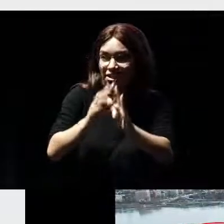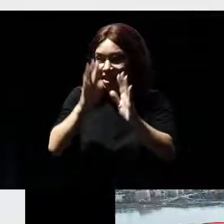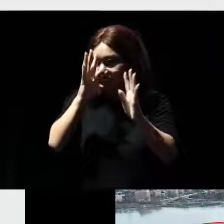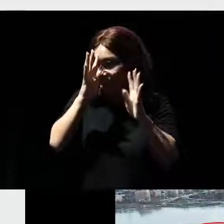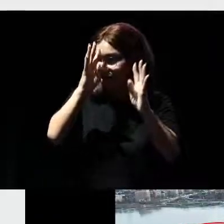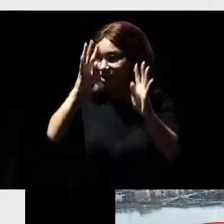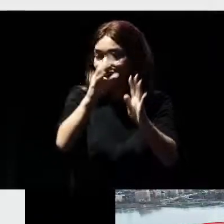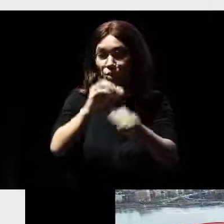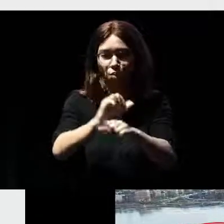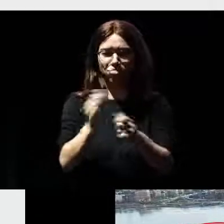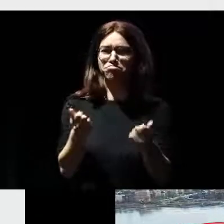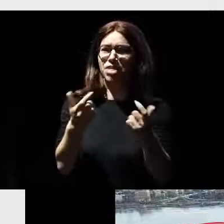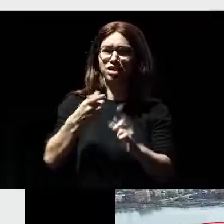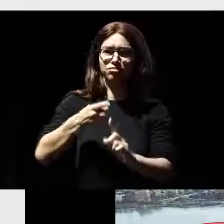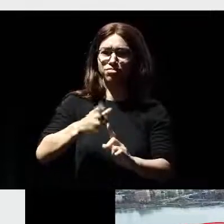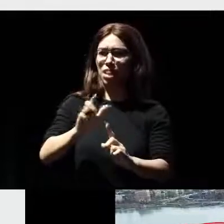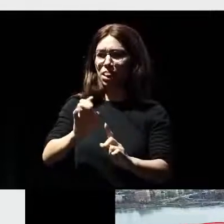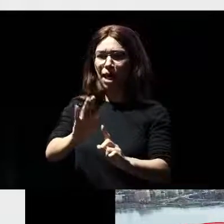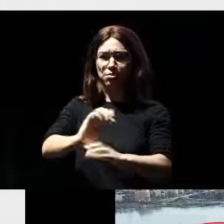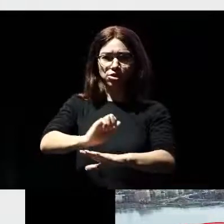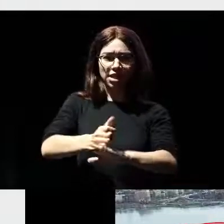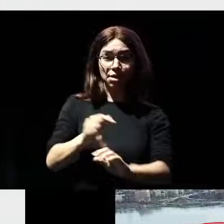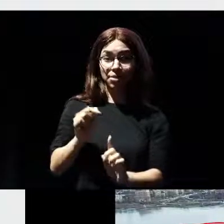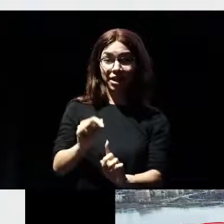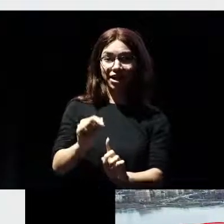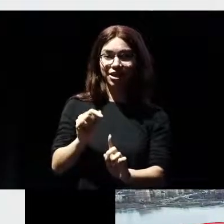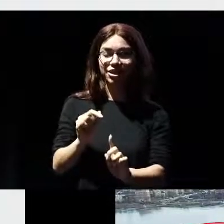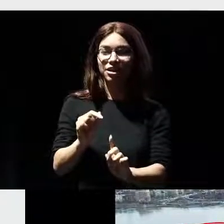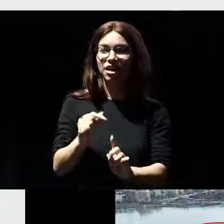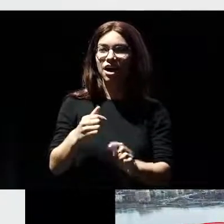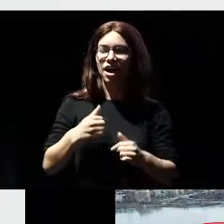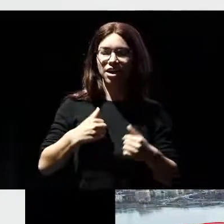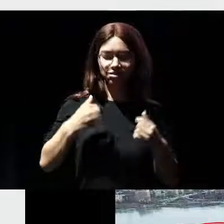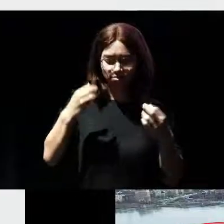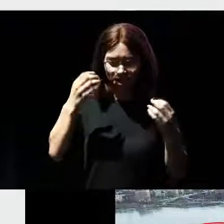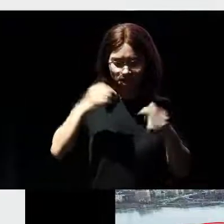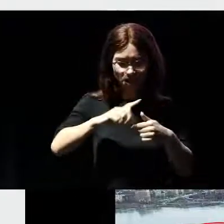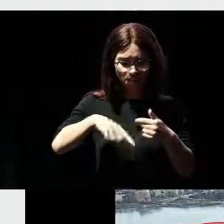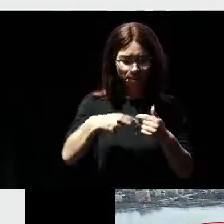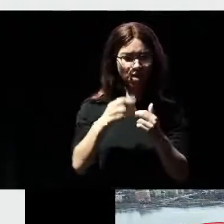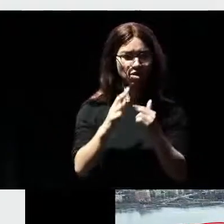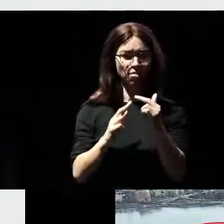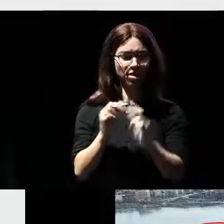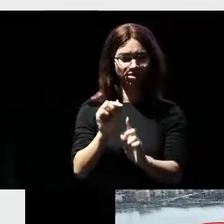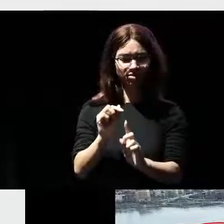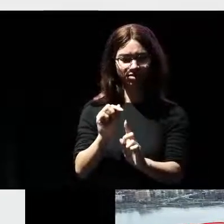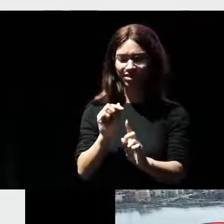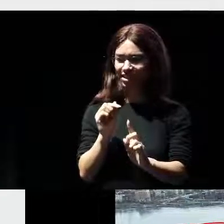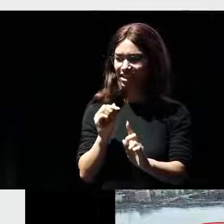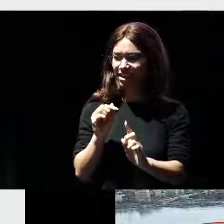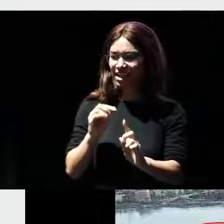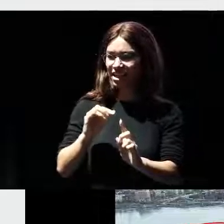and work. Many laboratories are taking place there. And really thought about the building as this